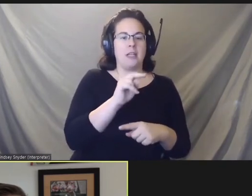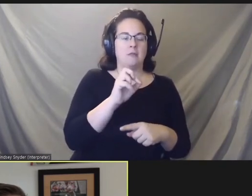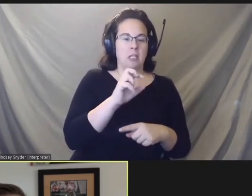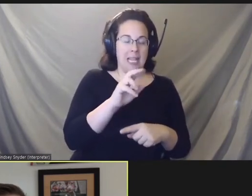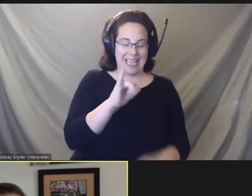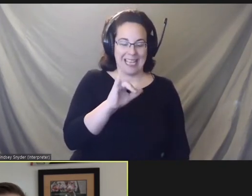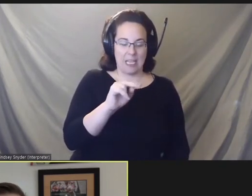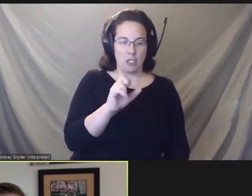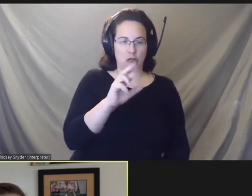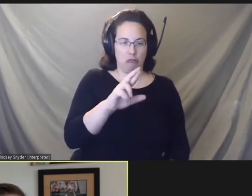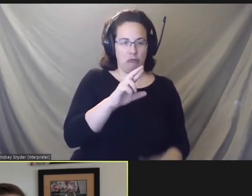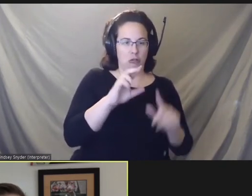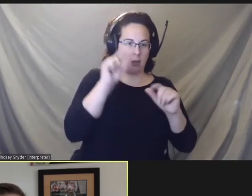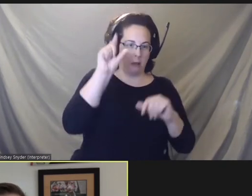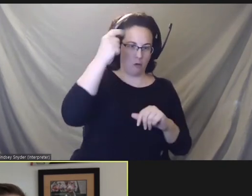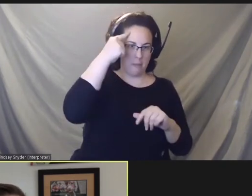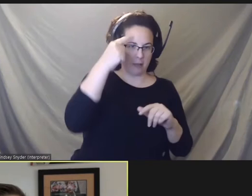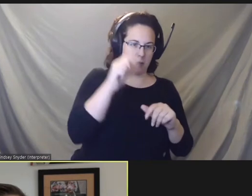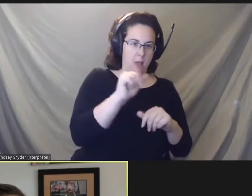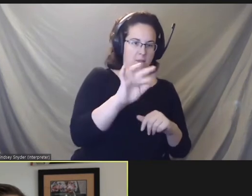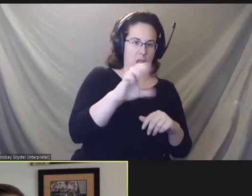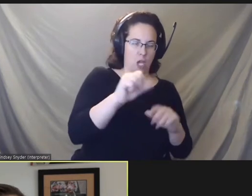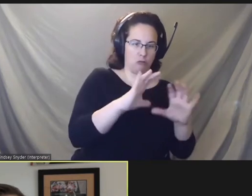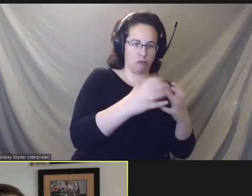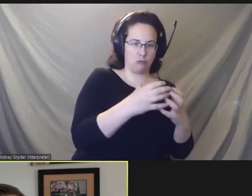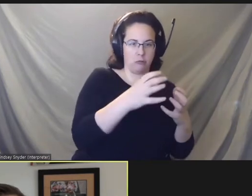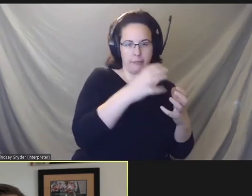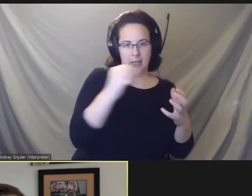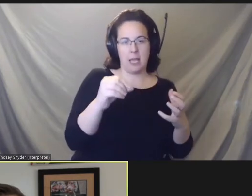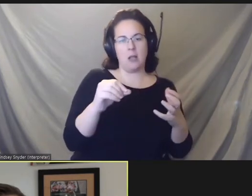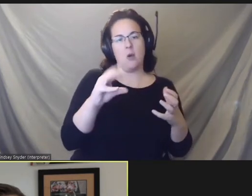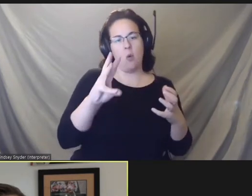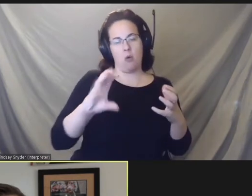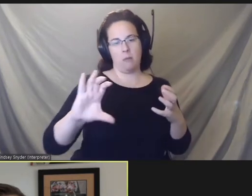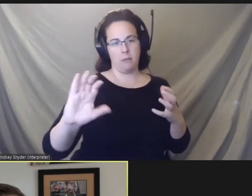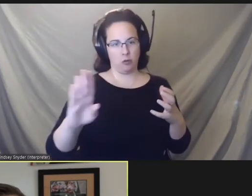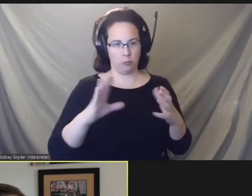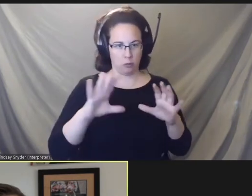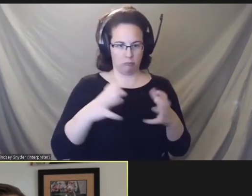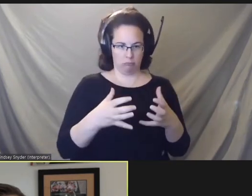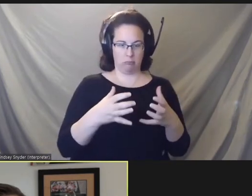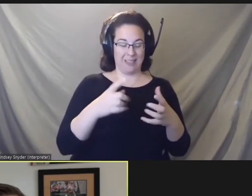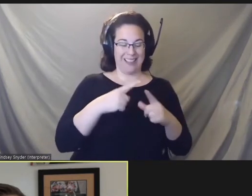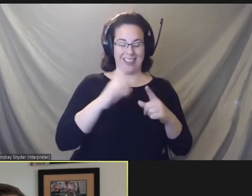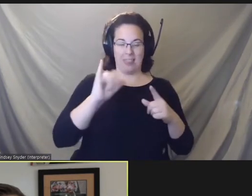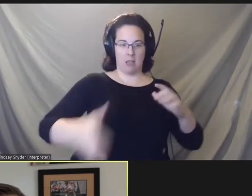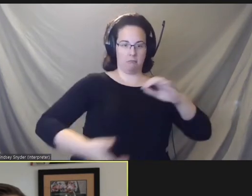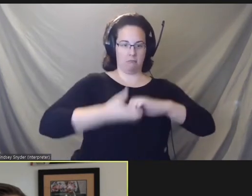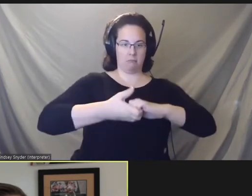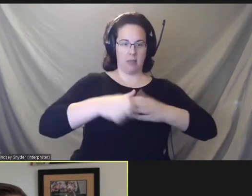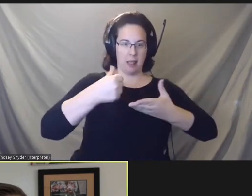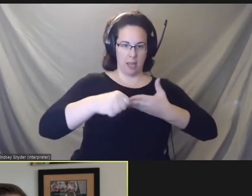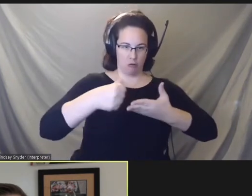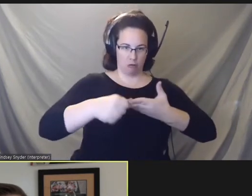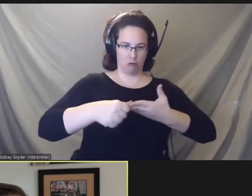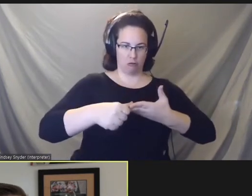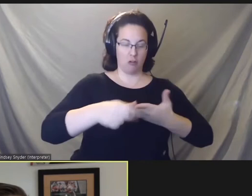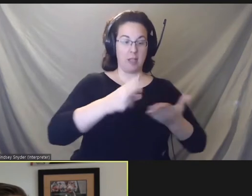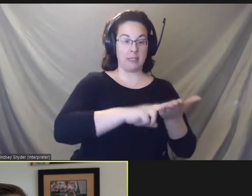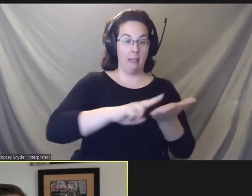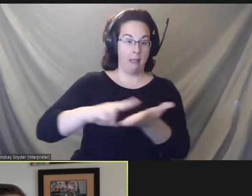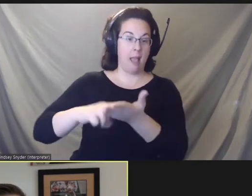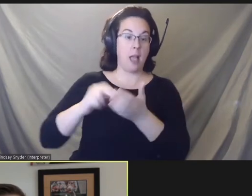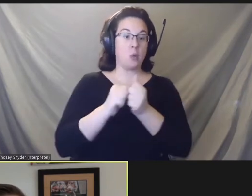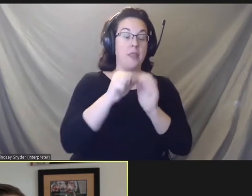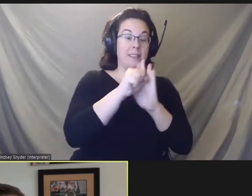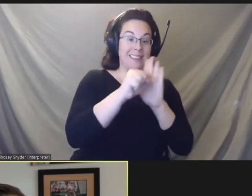Wireline Competition Bureau. But earlier this year, there was a joint letter that was signed with some state entities and